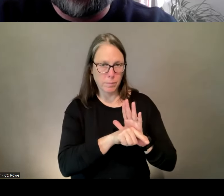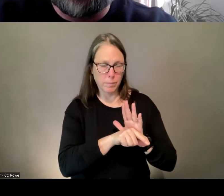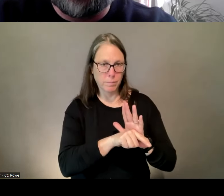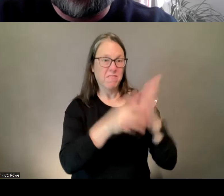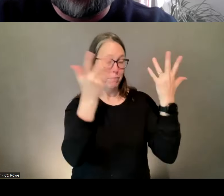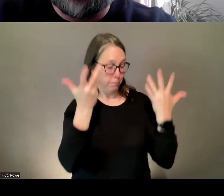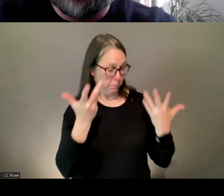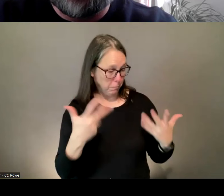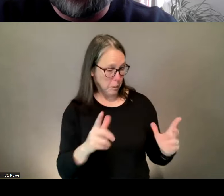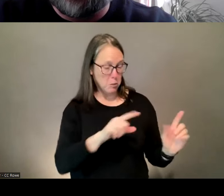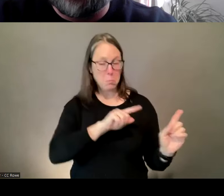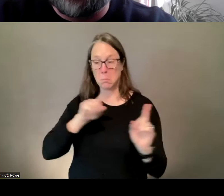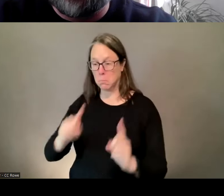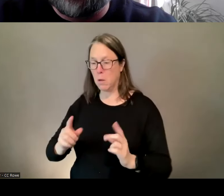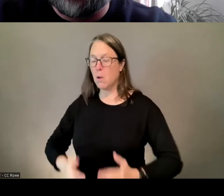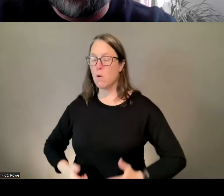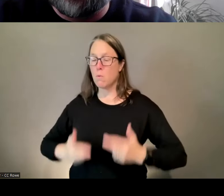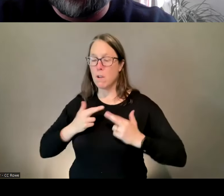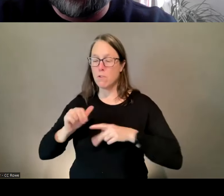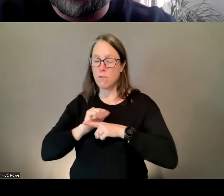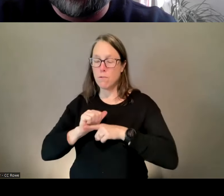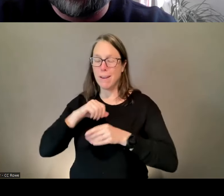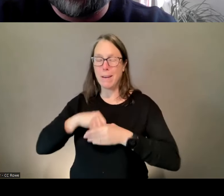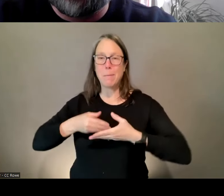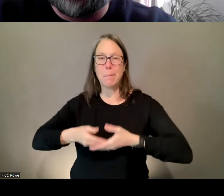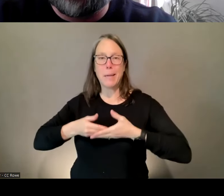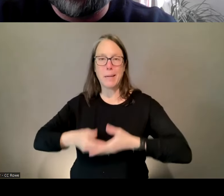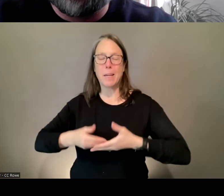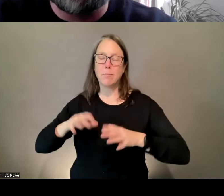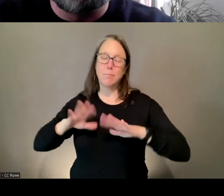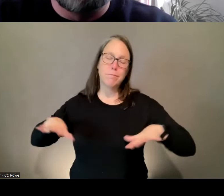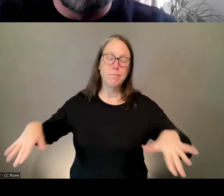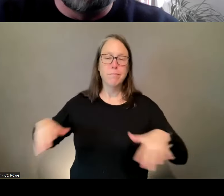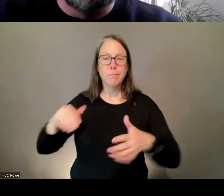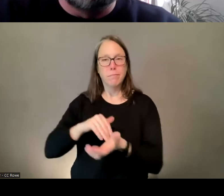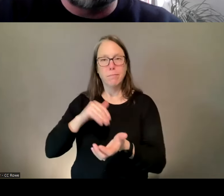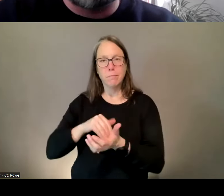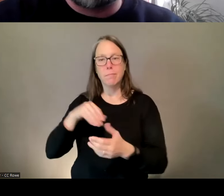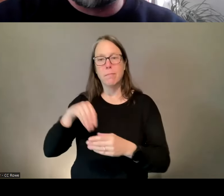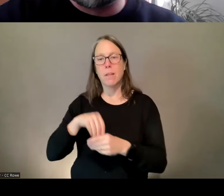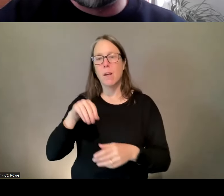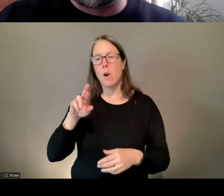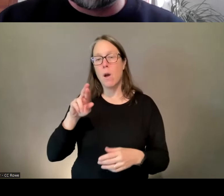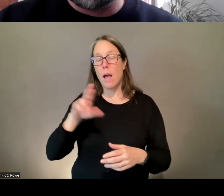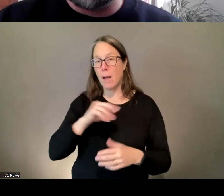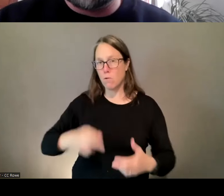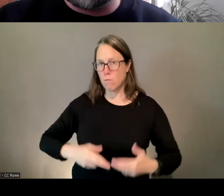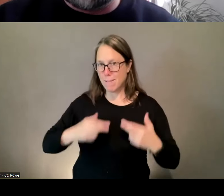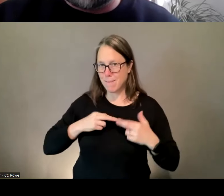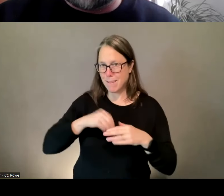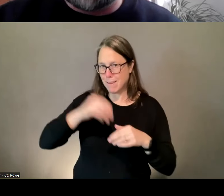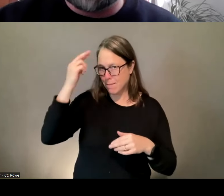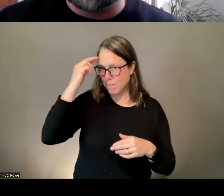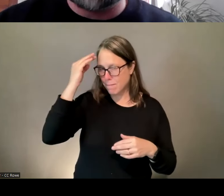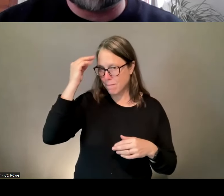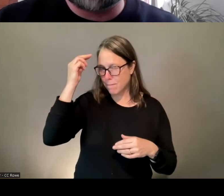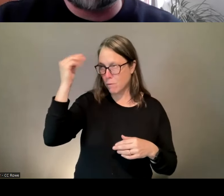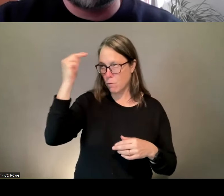his residency training in pediatrics at Bay State Medical Center and residency training in neurology at Mass